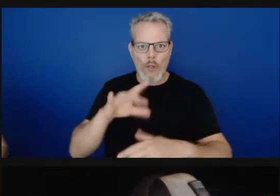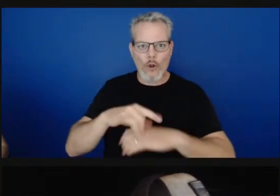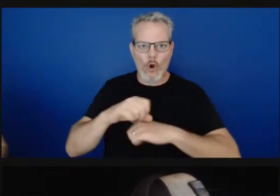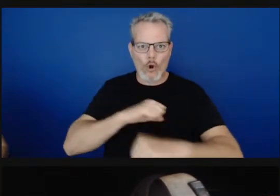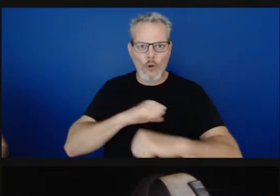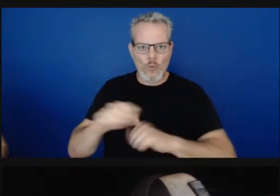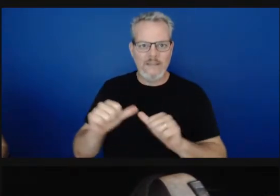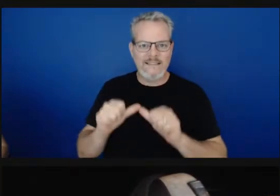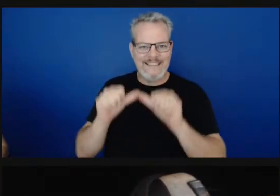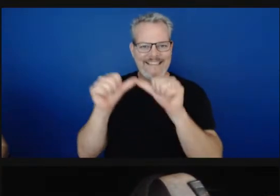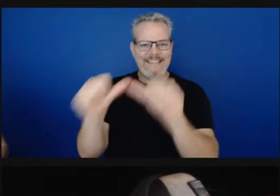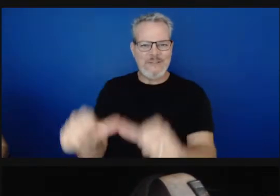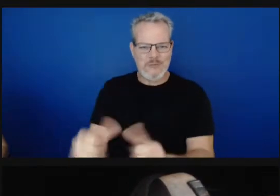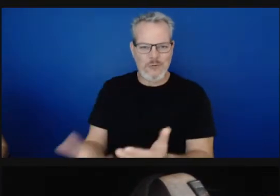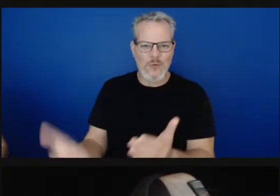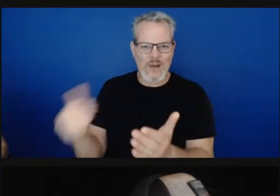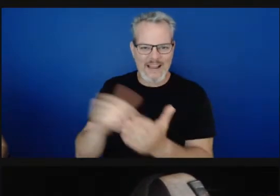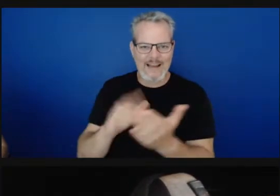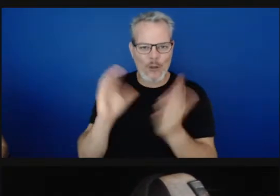saw last month.